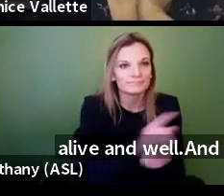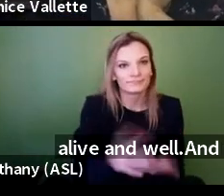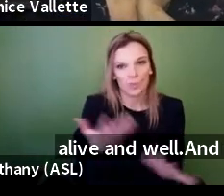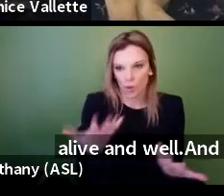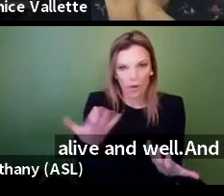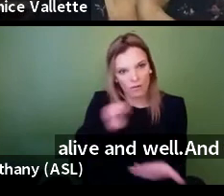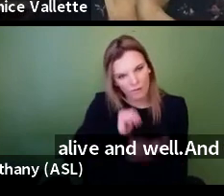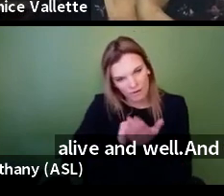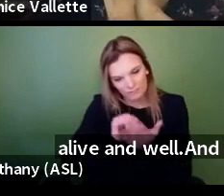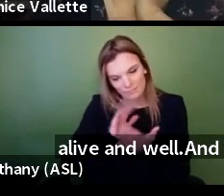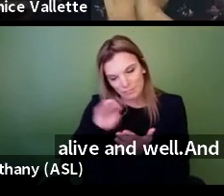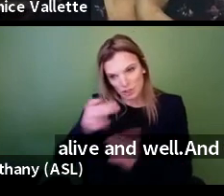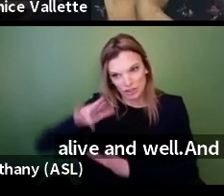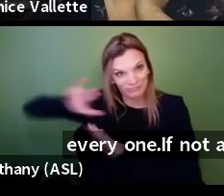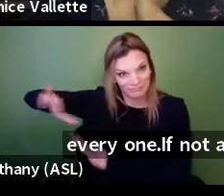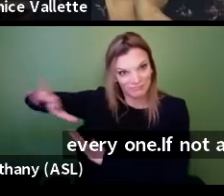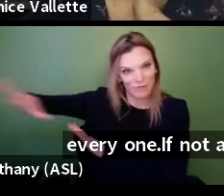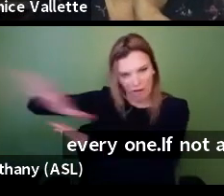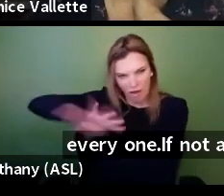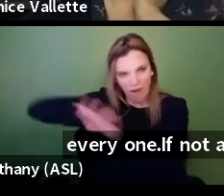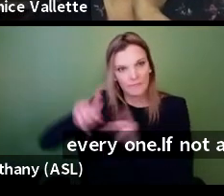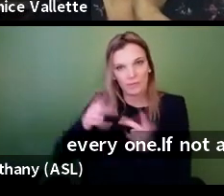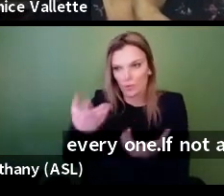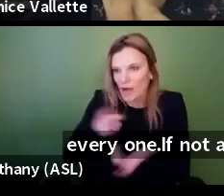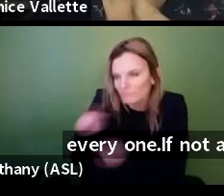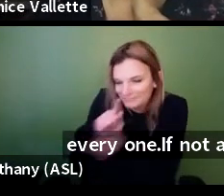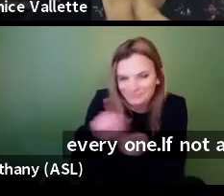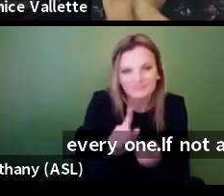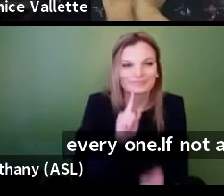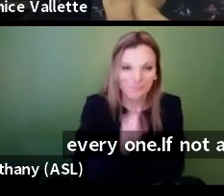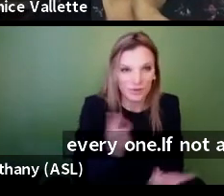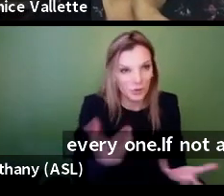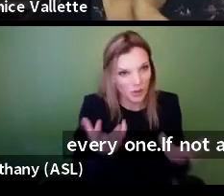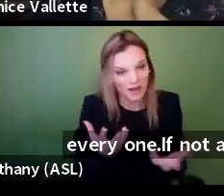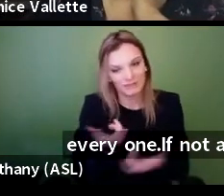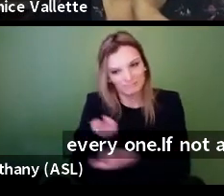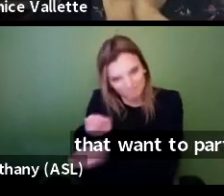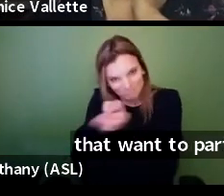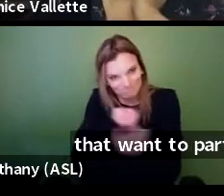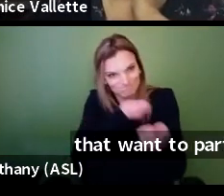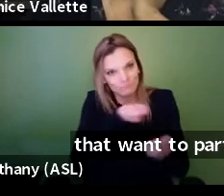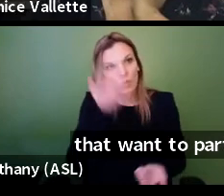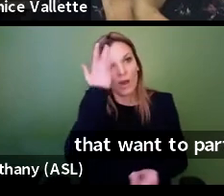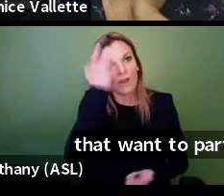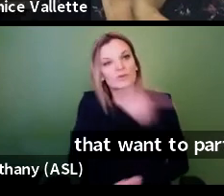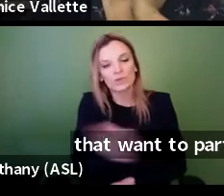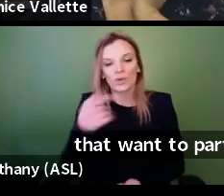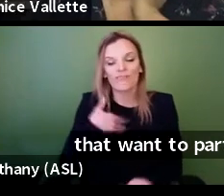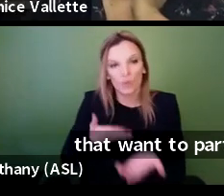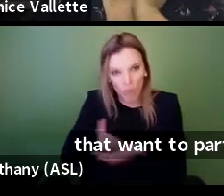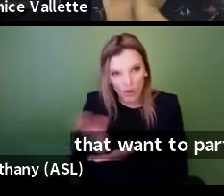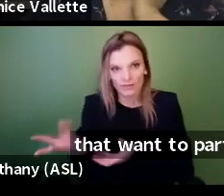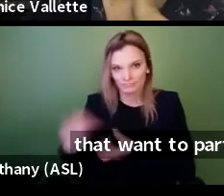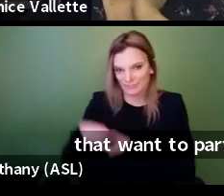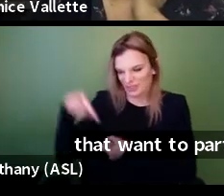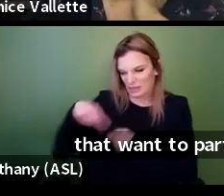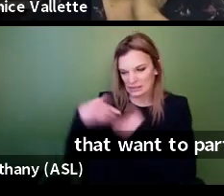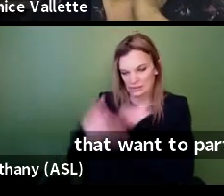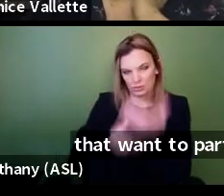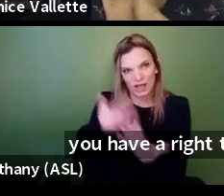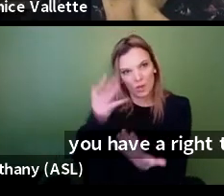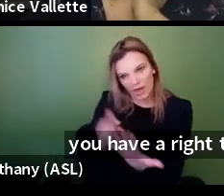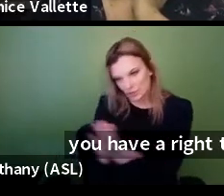that want to participate as possible, because you have a right to participate in this process because this is what the